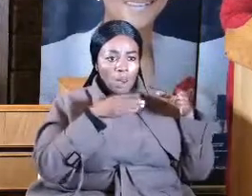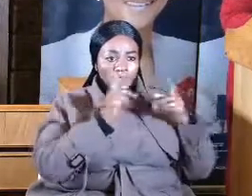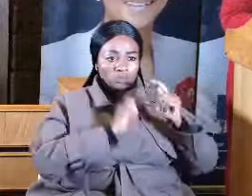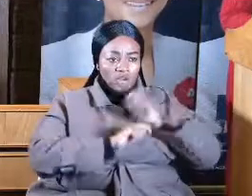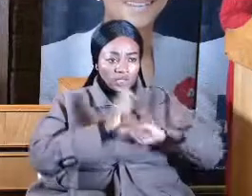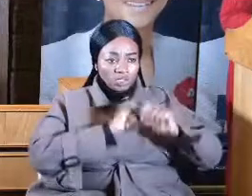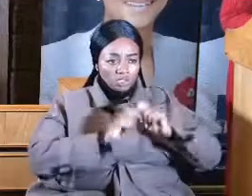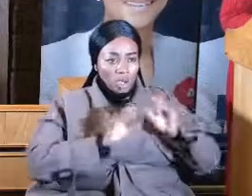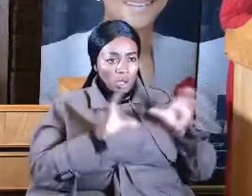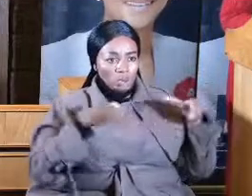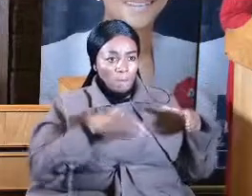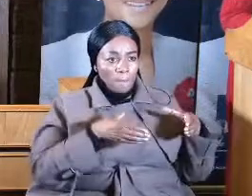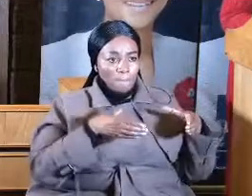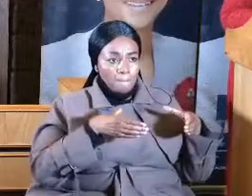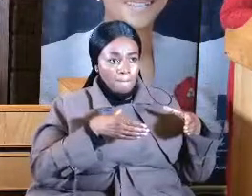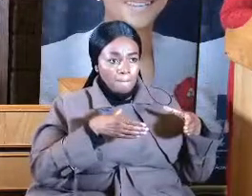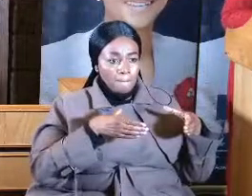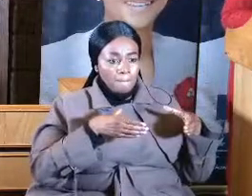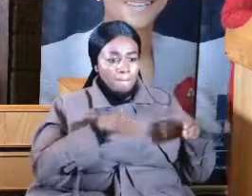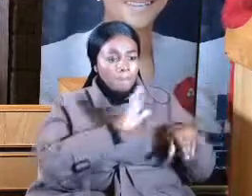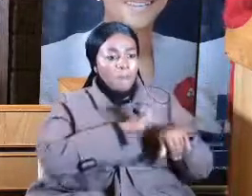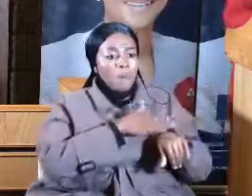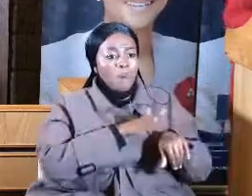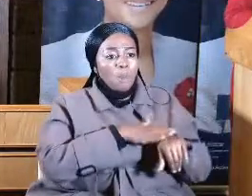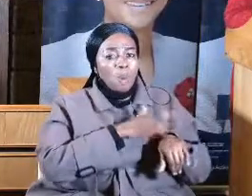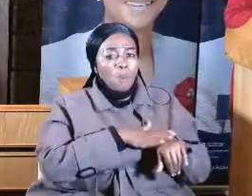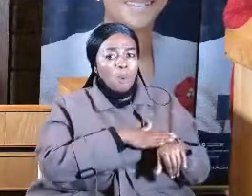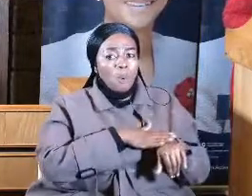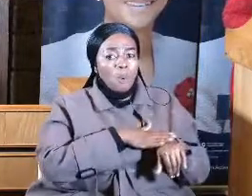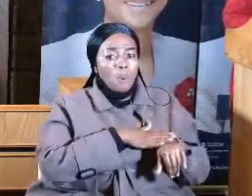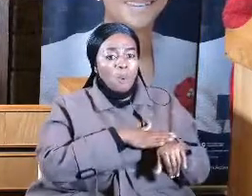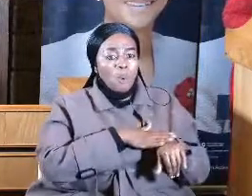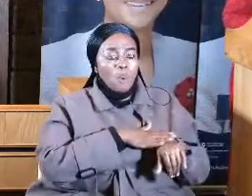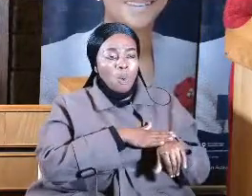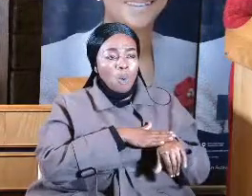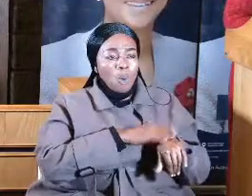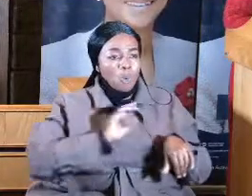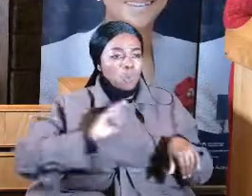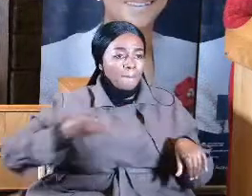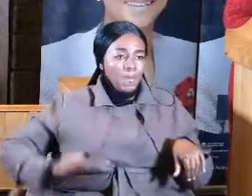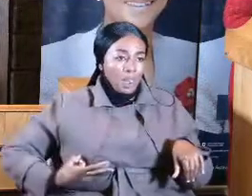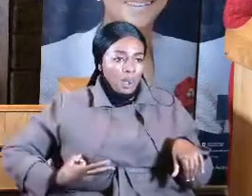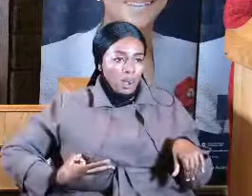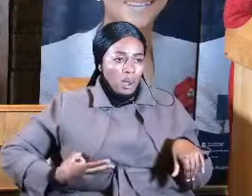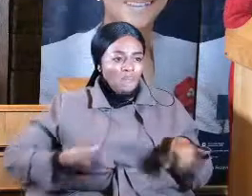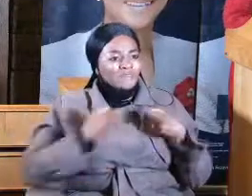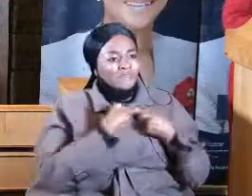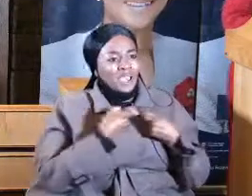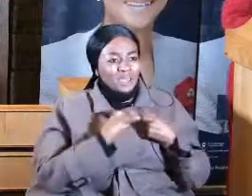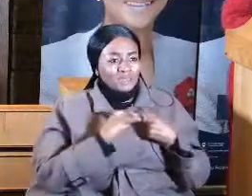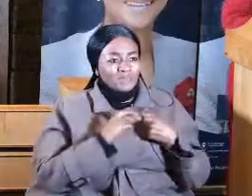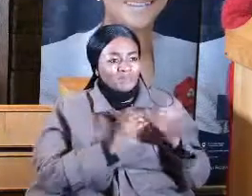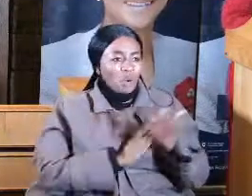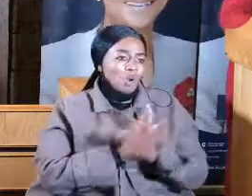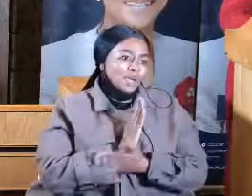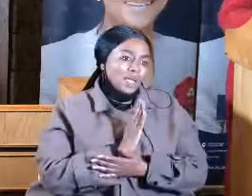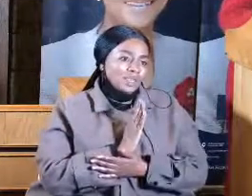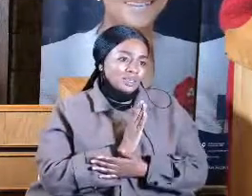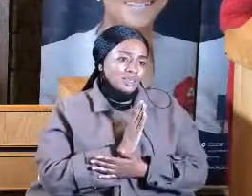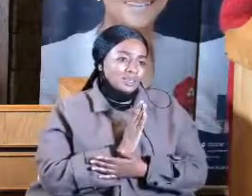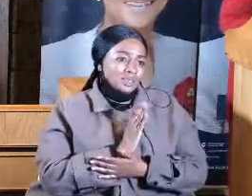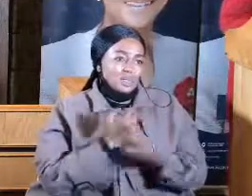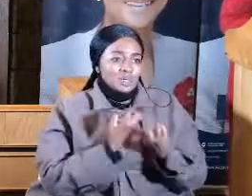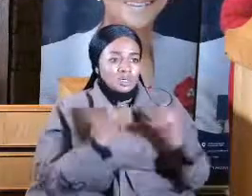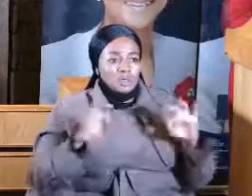traditional group, especially our women, fight for rights in the